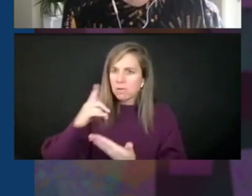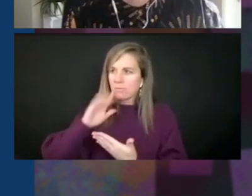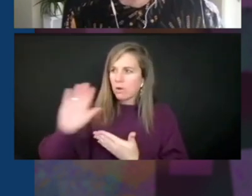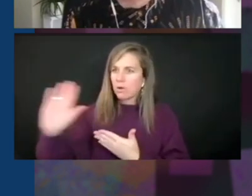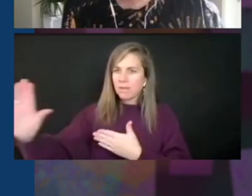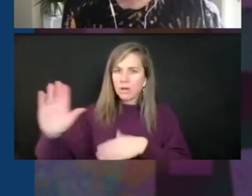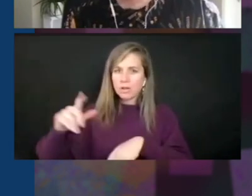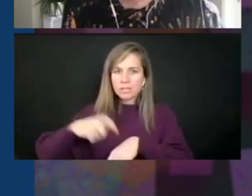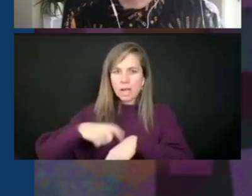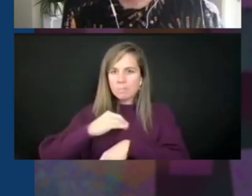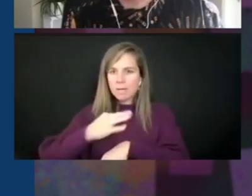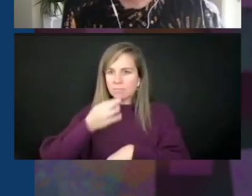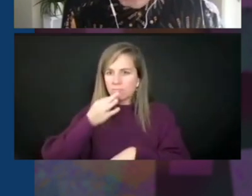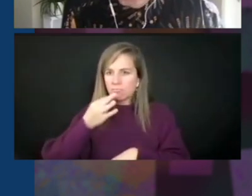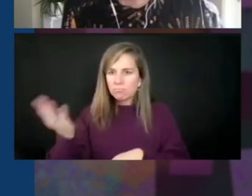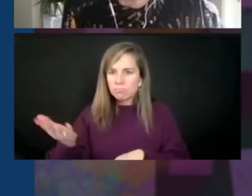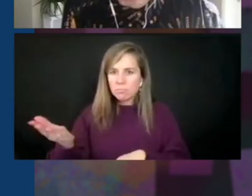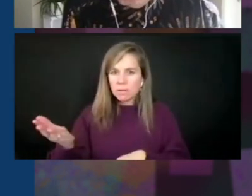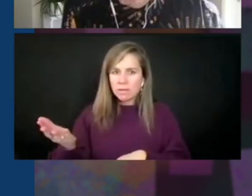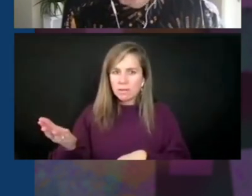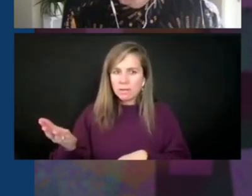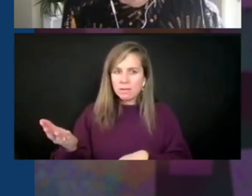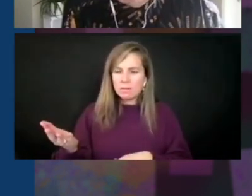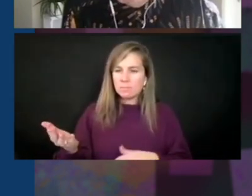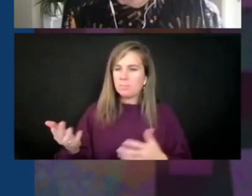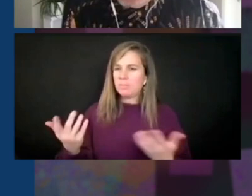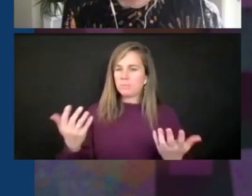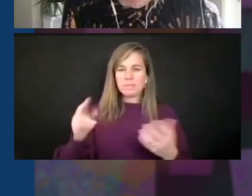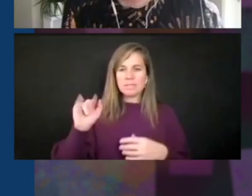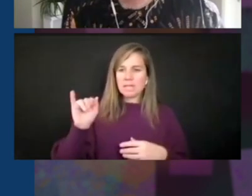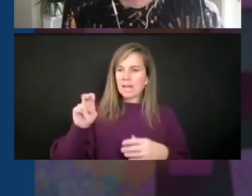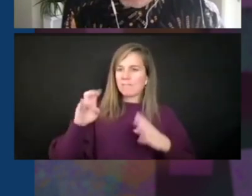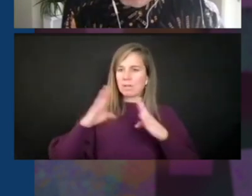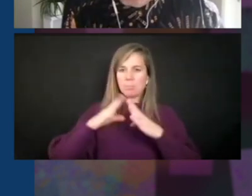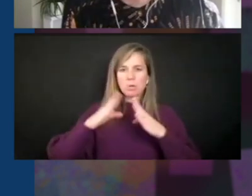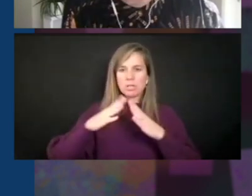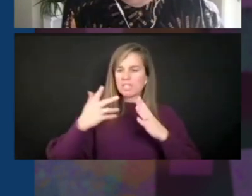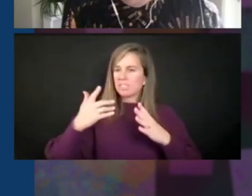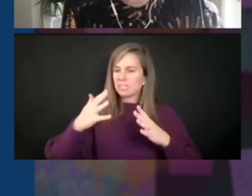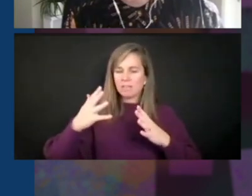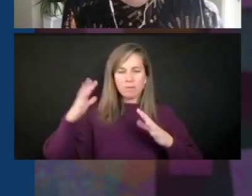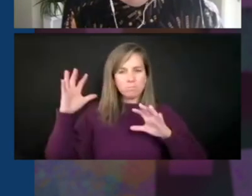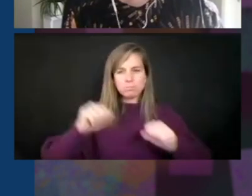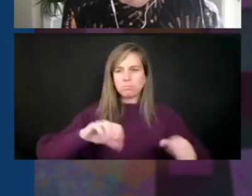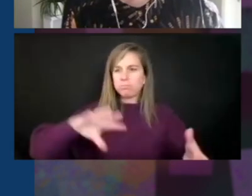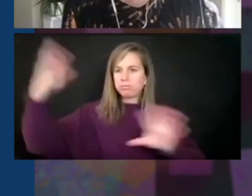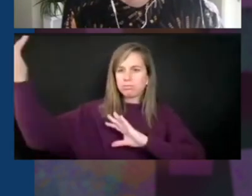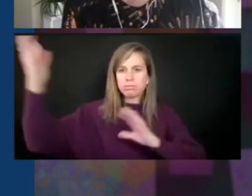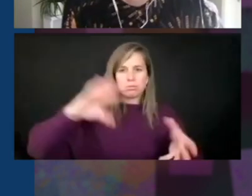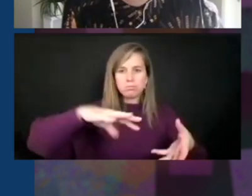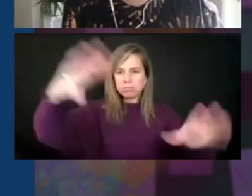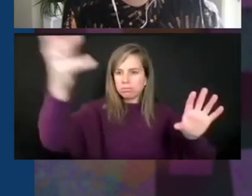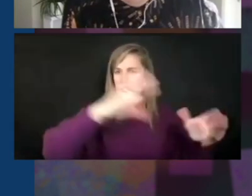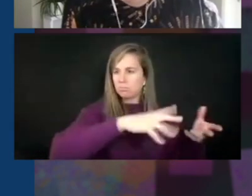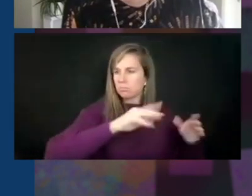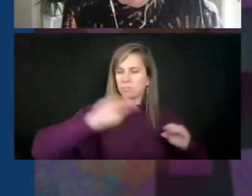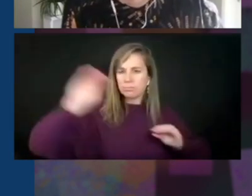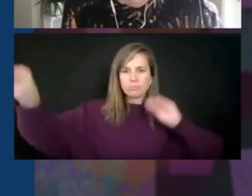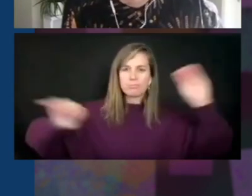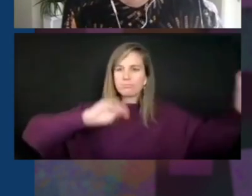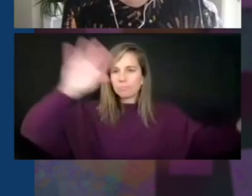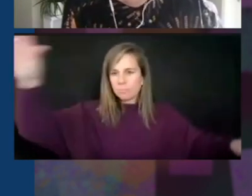With so much displacement of Native communities, it's important to acknowledge that the Native people where you are may not be the